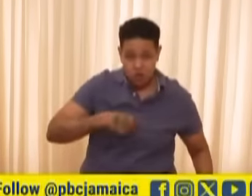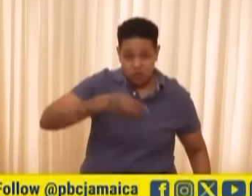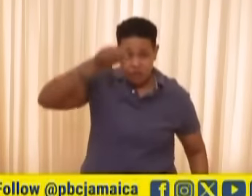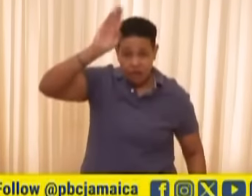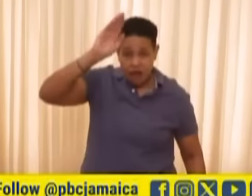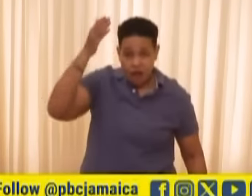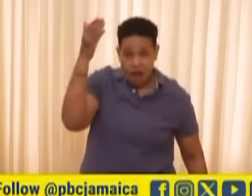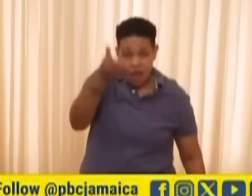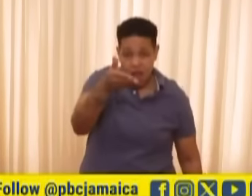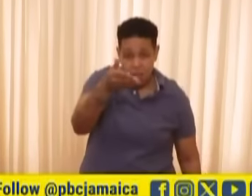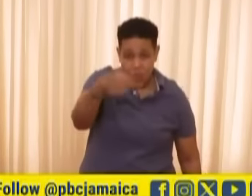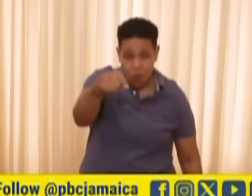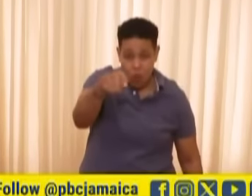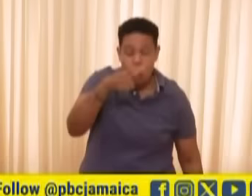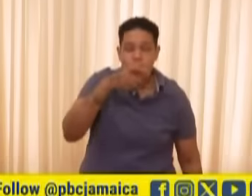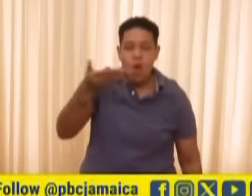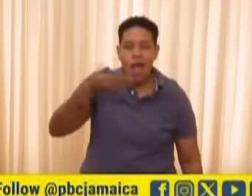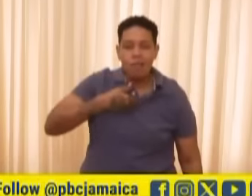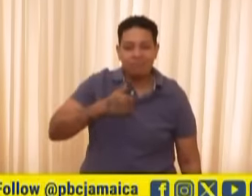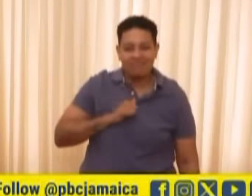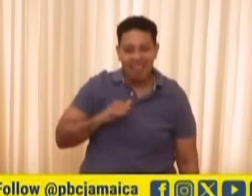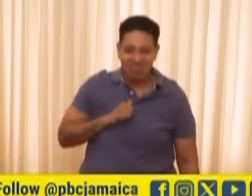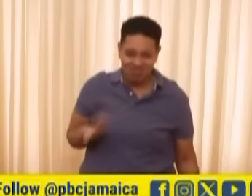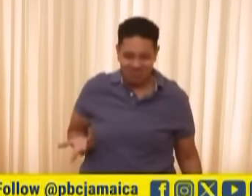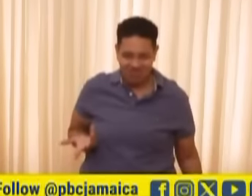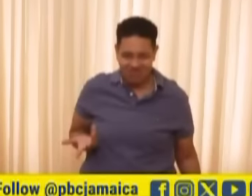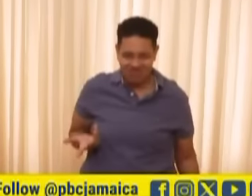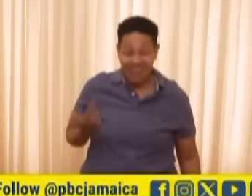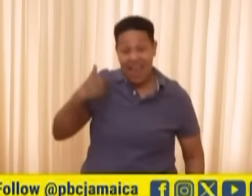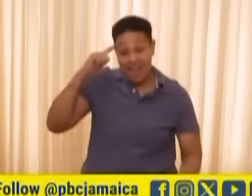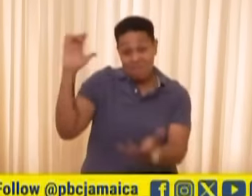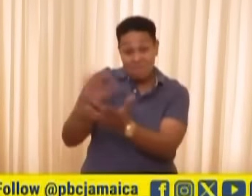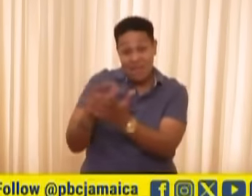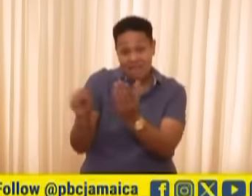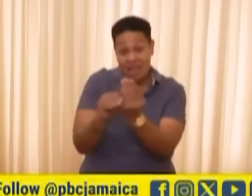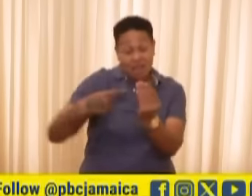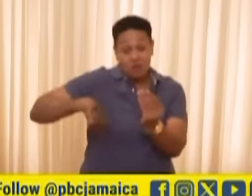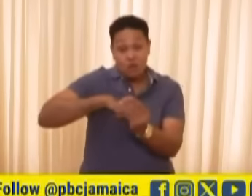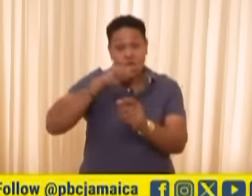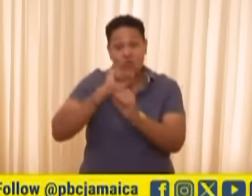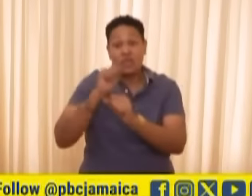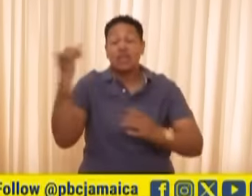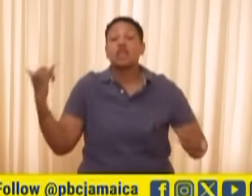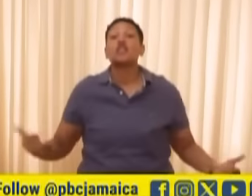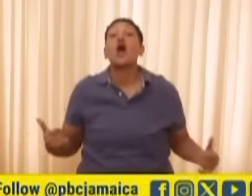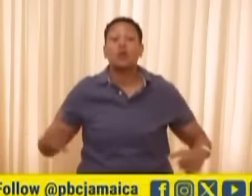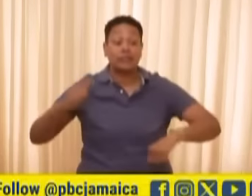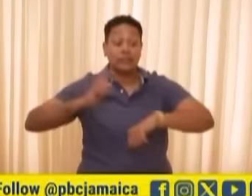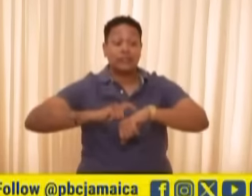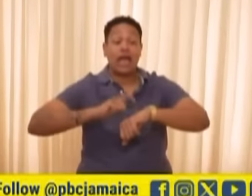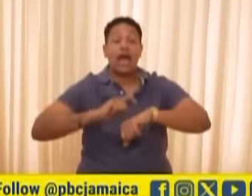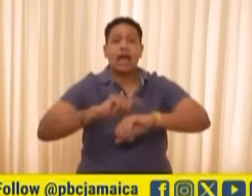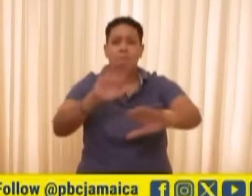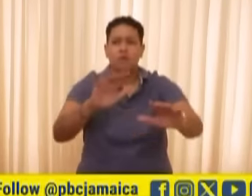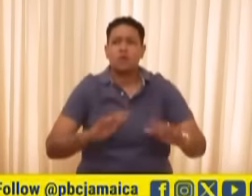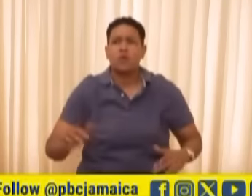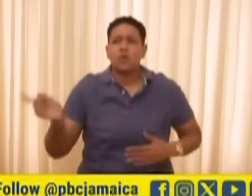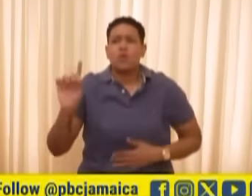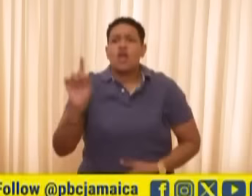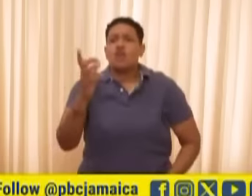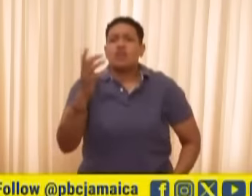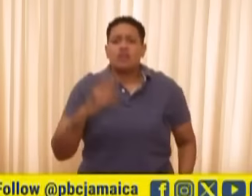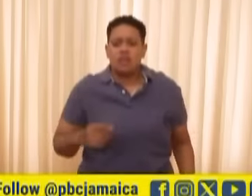those who help themselves. And I believe that we are at a point now